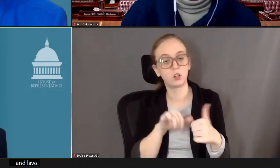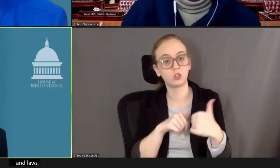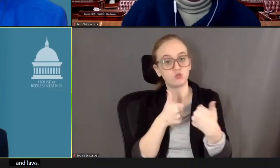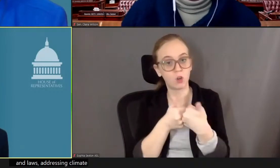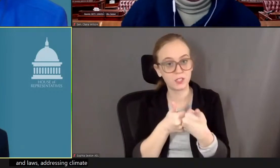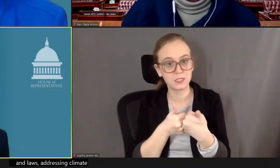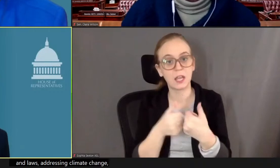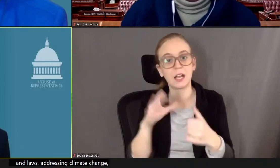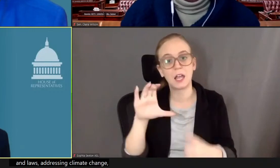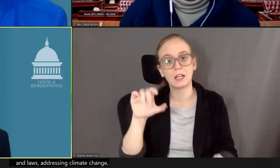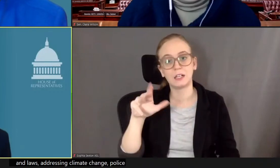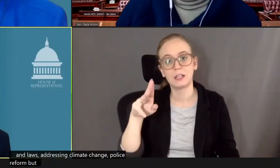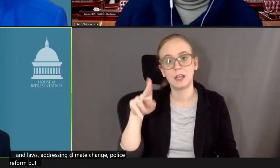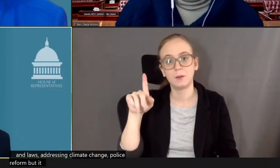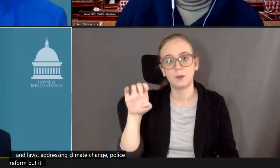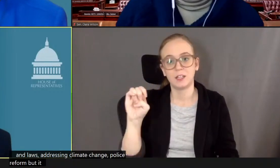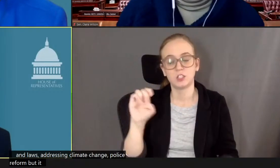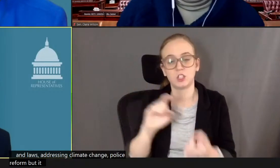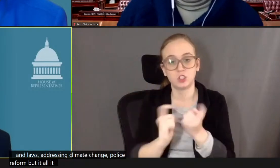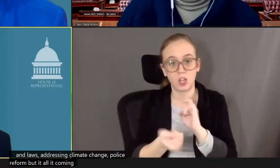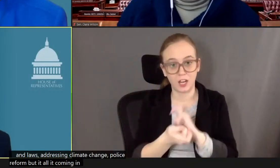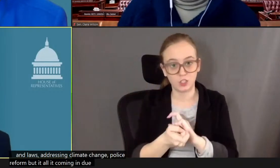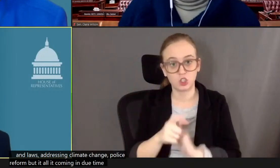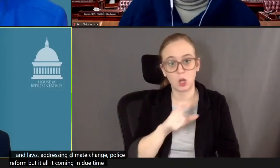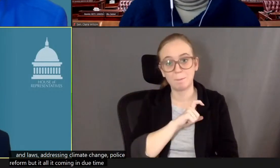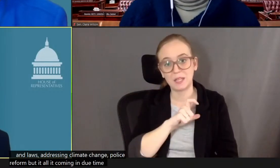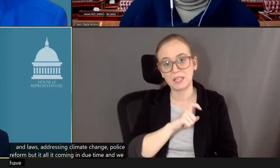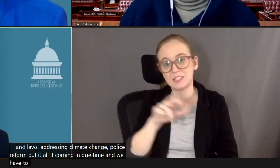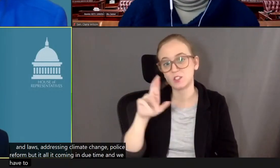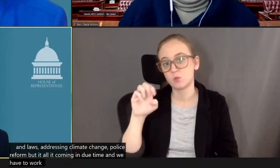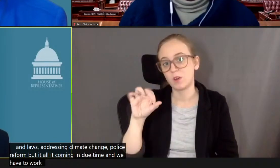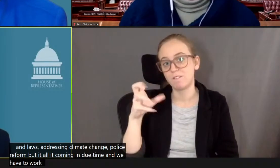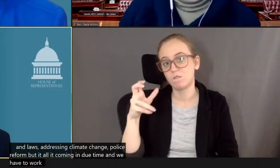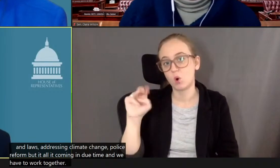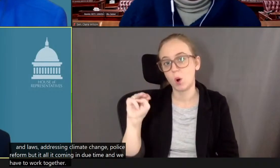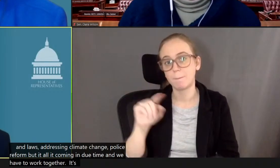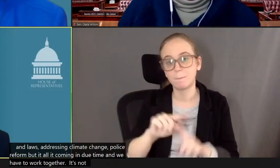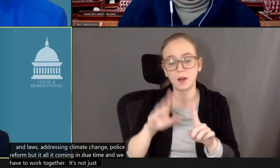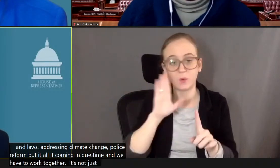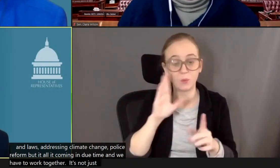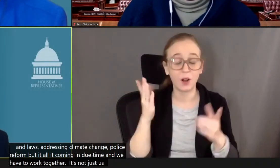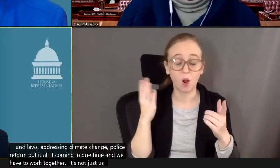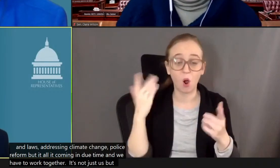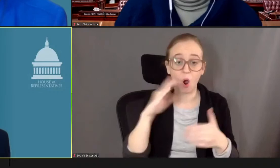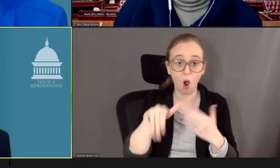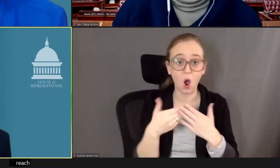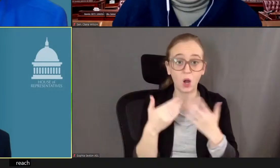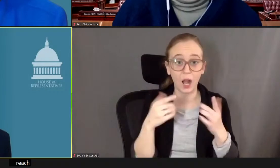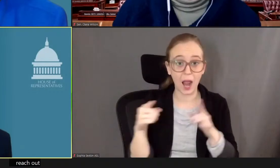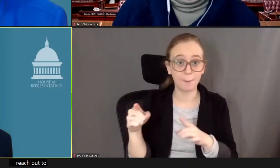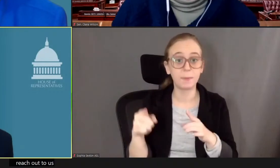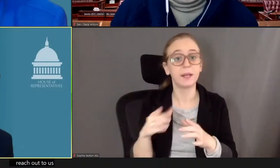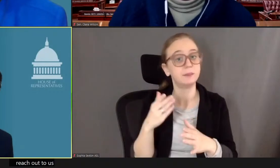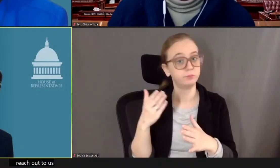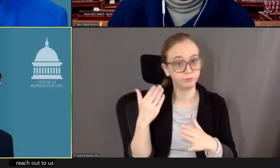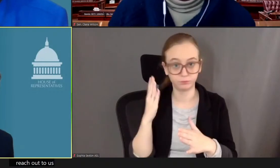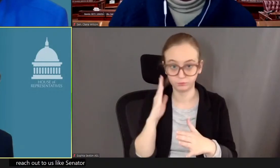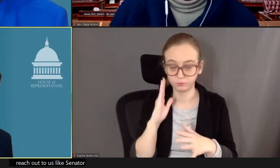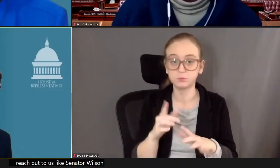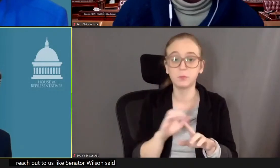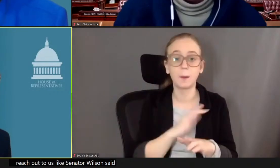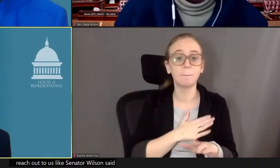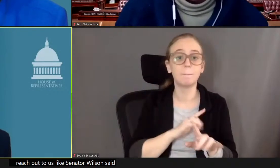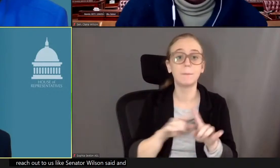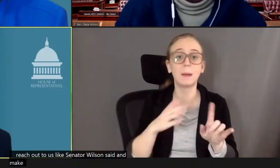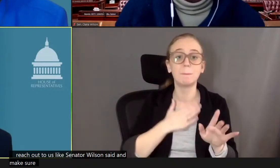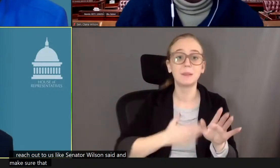it all is coming in due time, and we have to work together. It's not just us, but really reach out to us, like Senator Wilson said, and make sure that